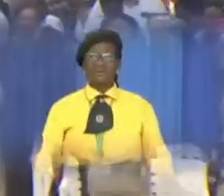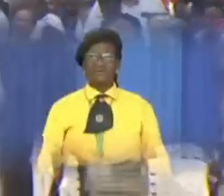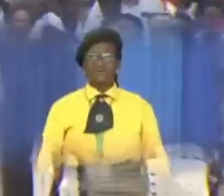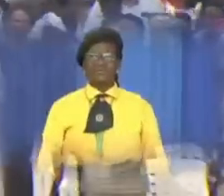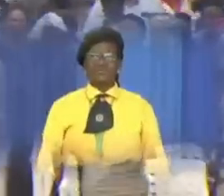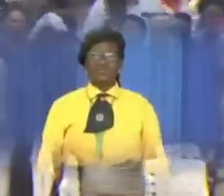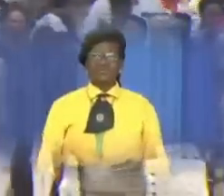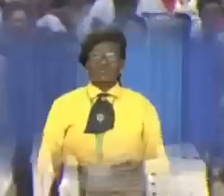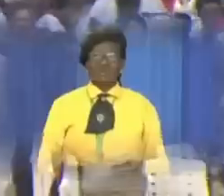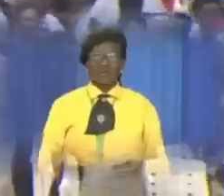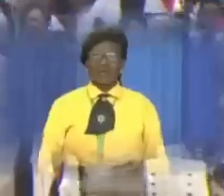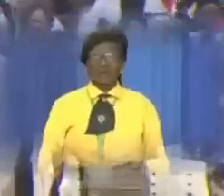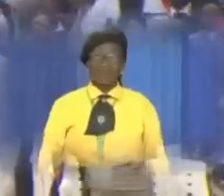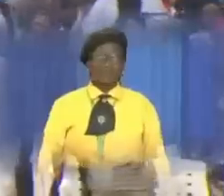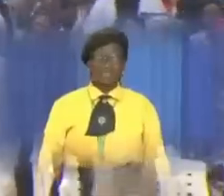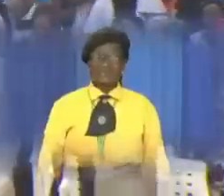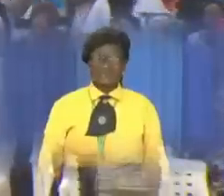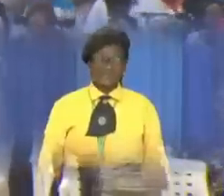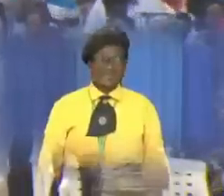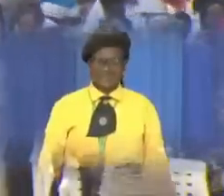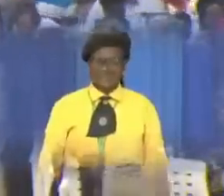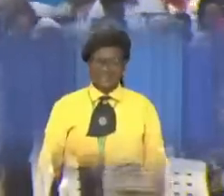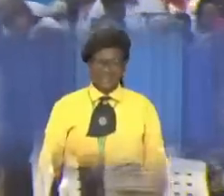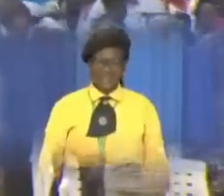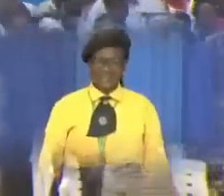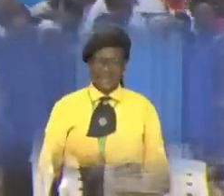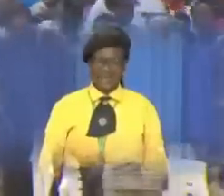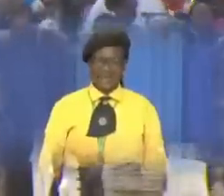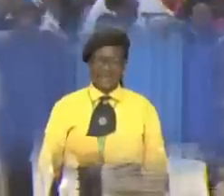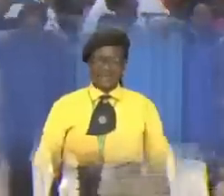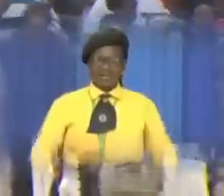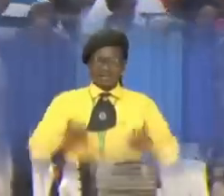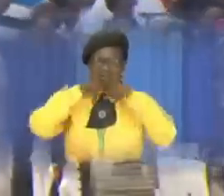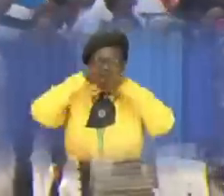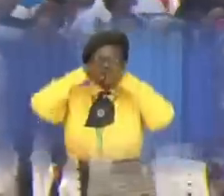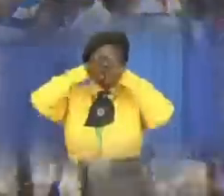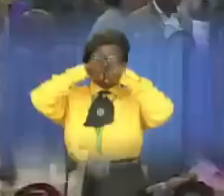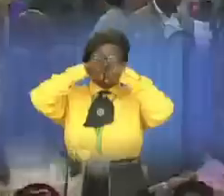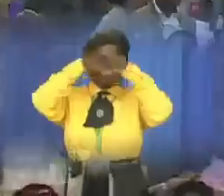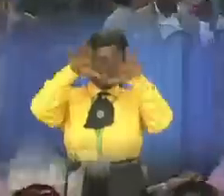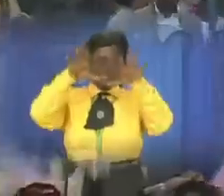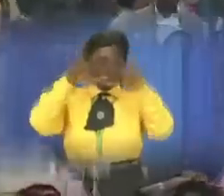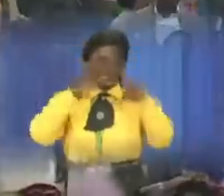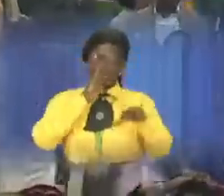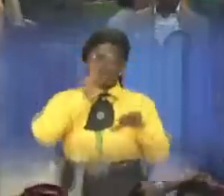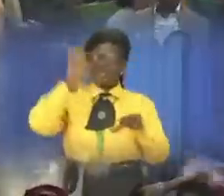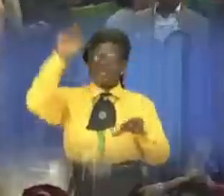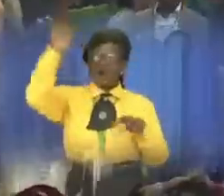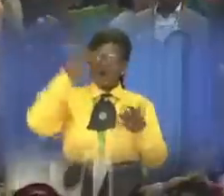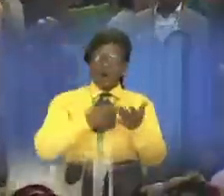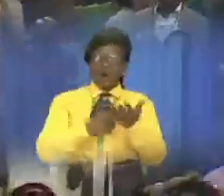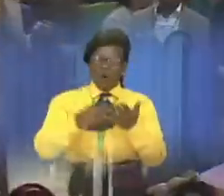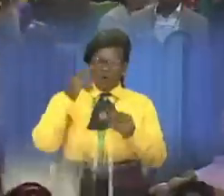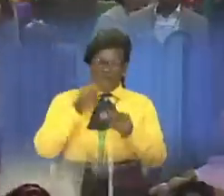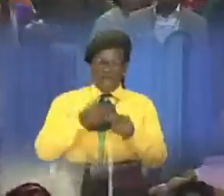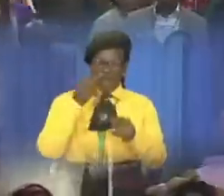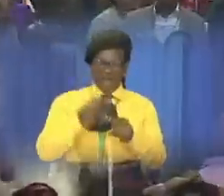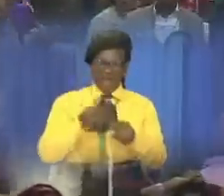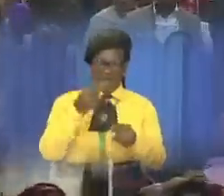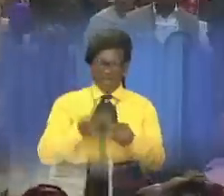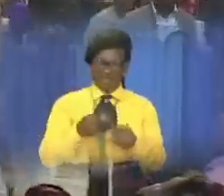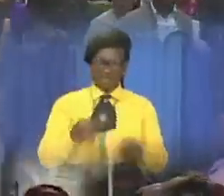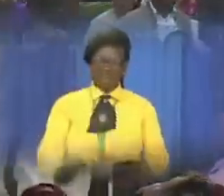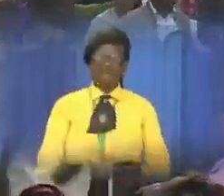Blessed be your holy name. Blessed be your holy name. Blessed be your holy name,